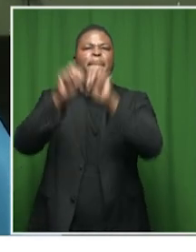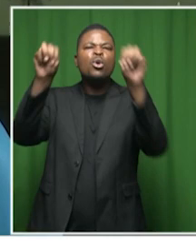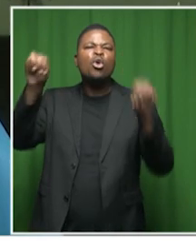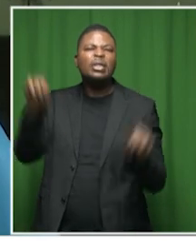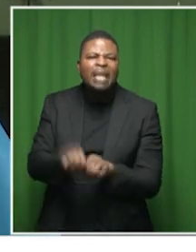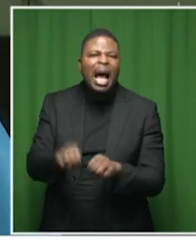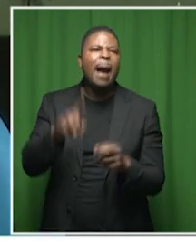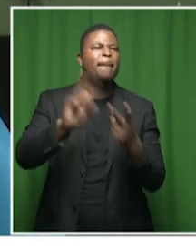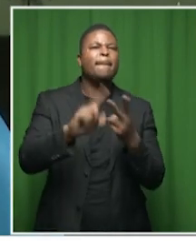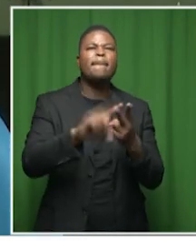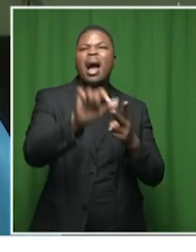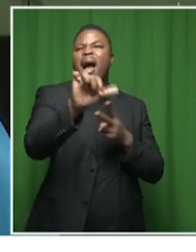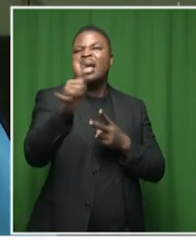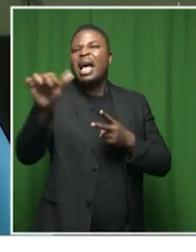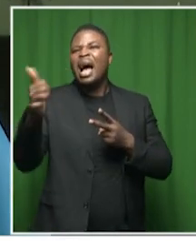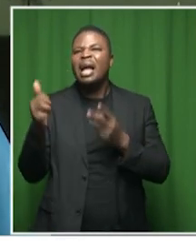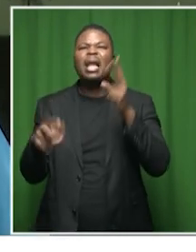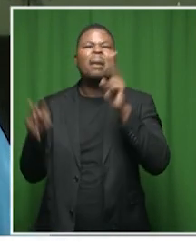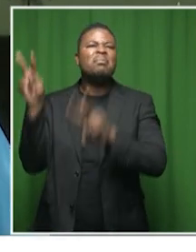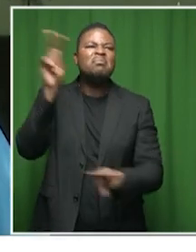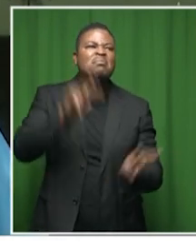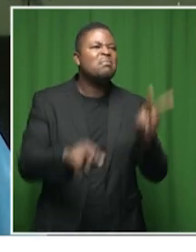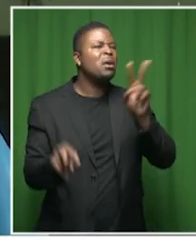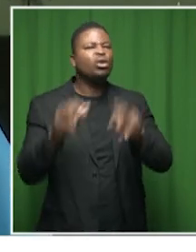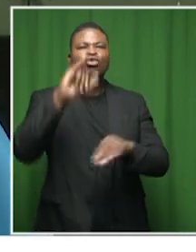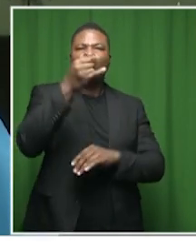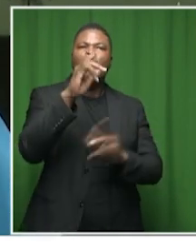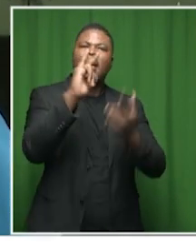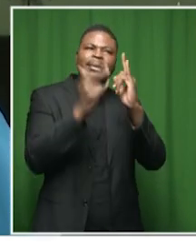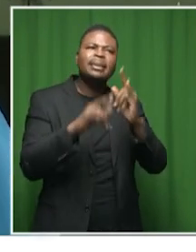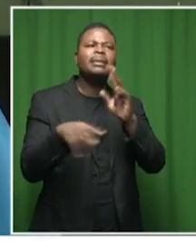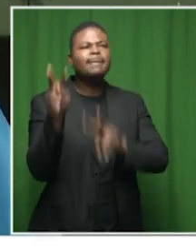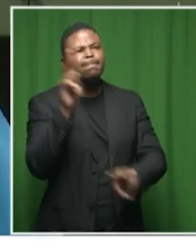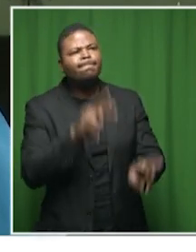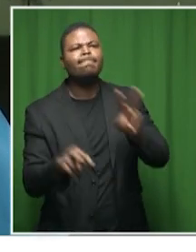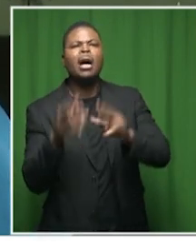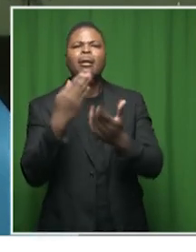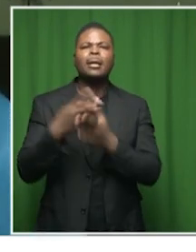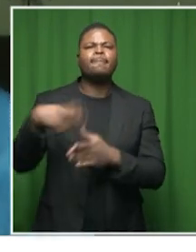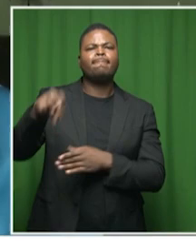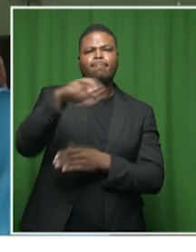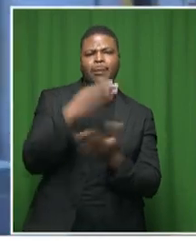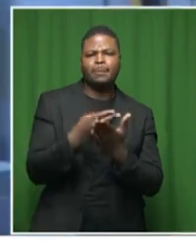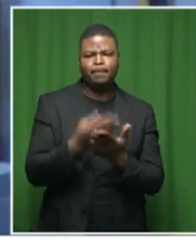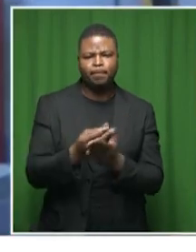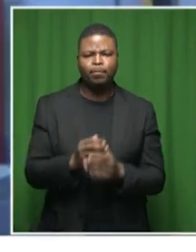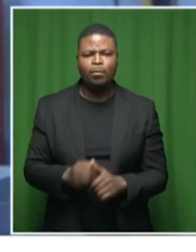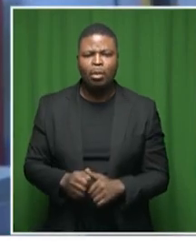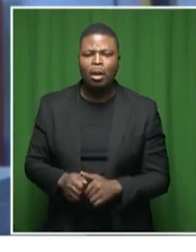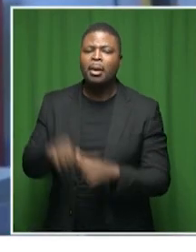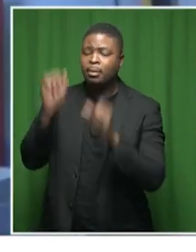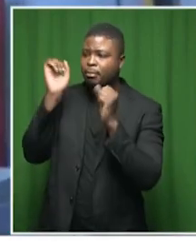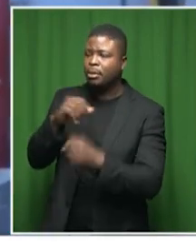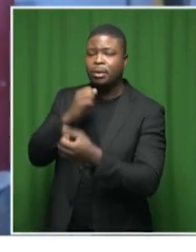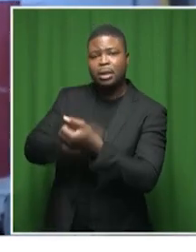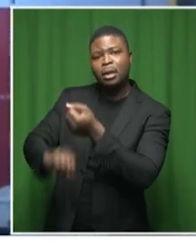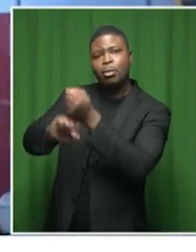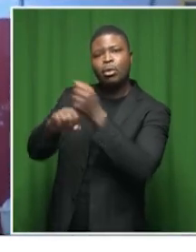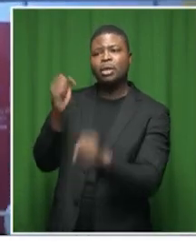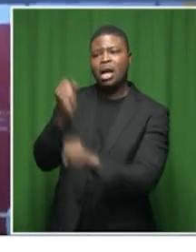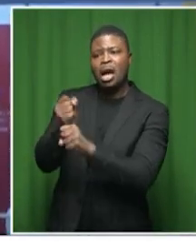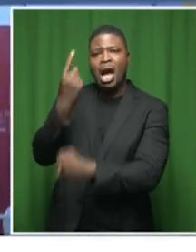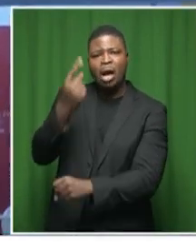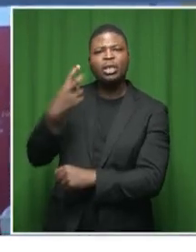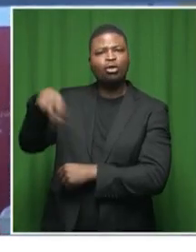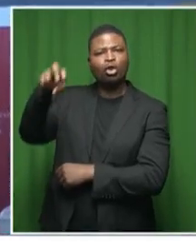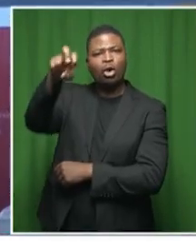Humankind, just for their studies and all those things in the hospitality industry. So it's lovely, and also a boost for Gauteng tourism, because that at the end of the